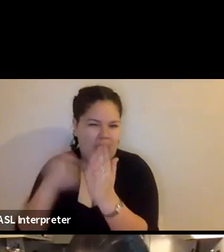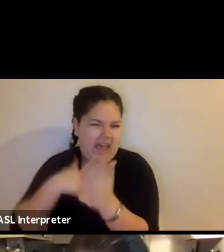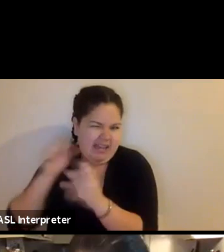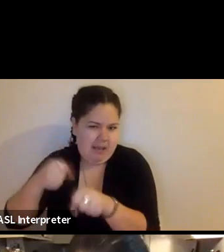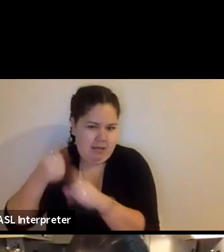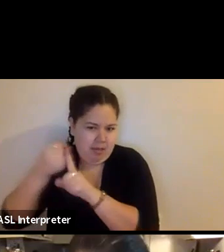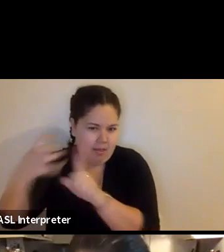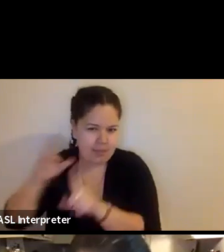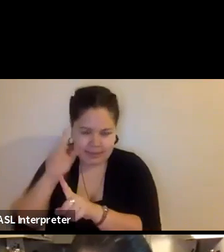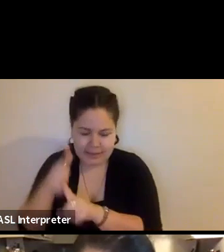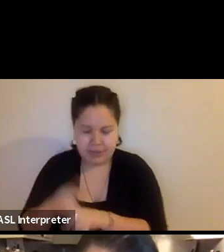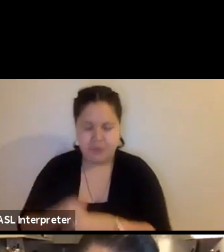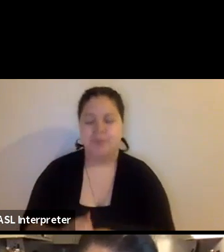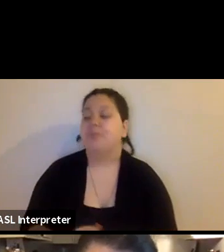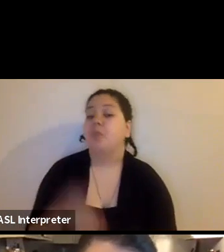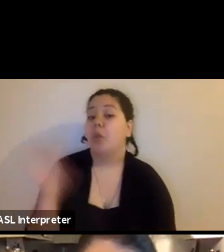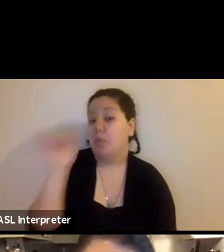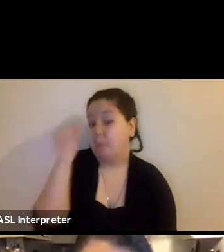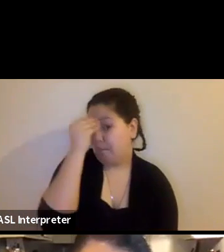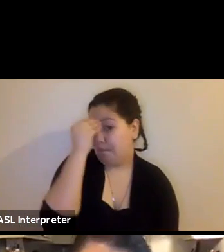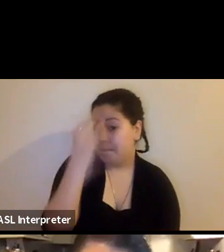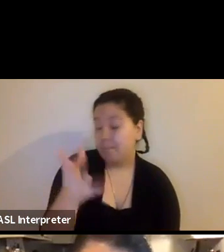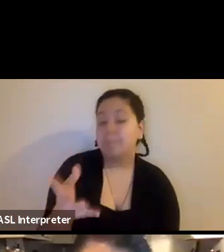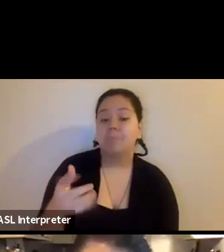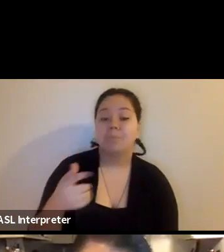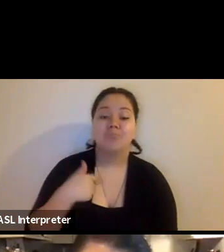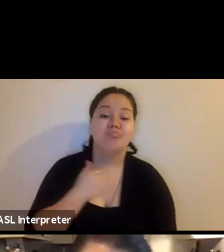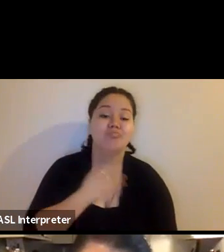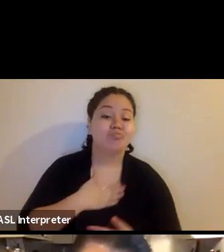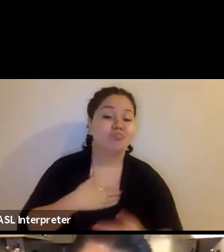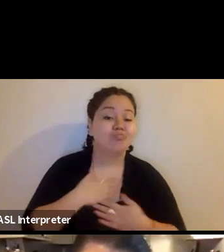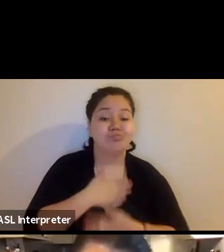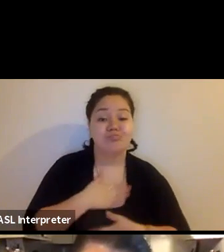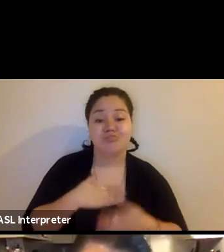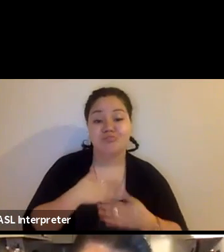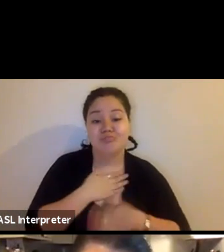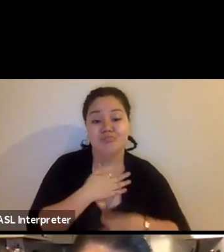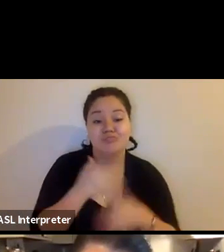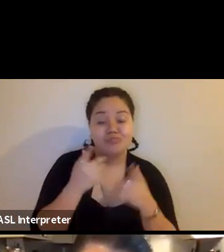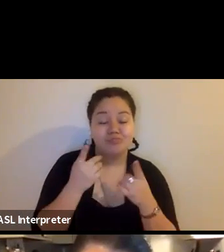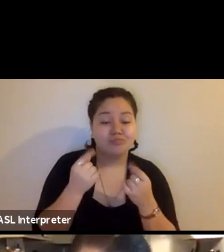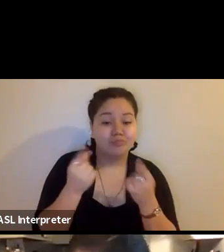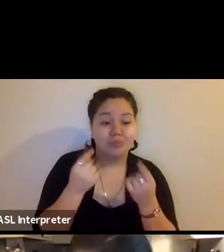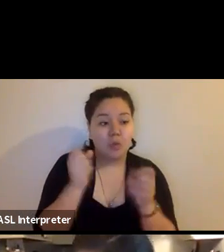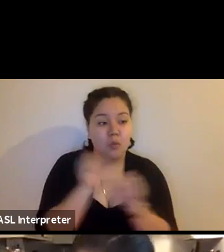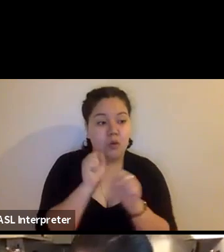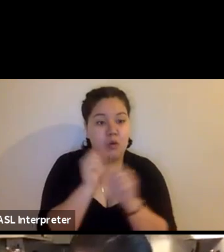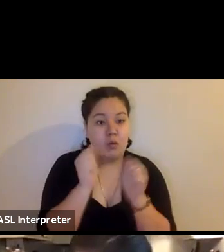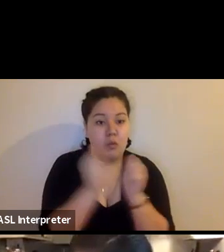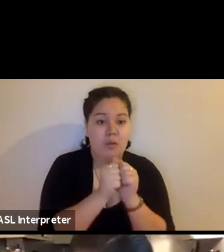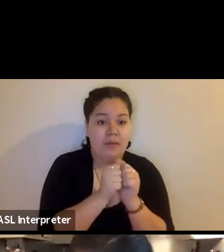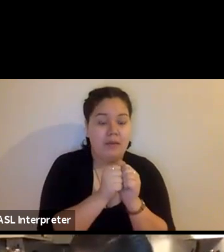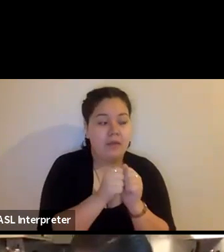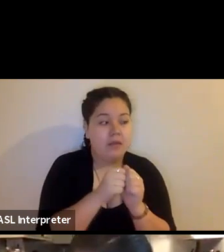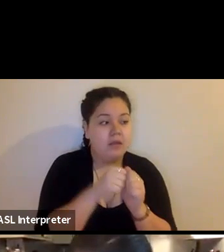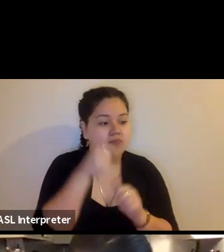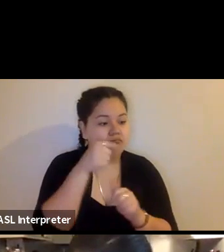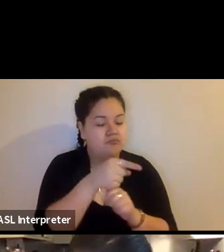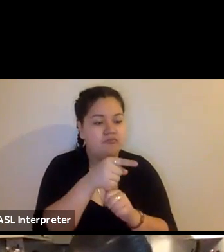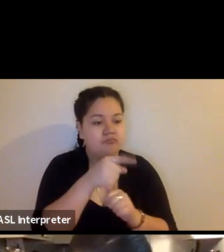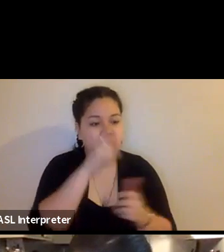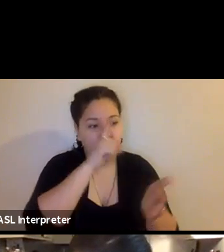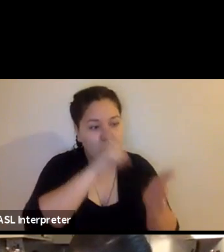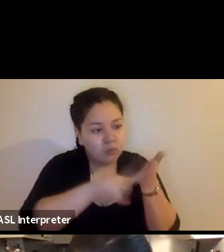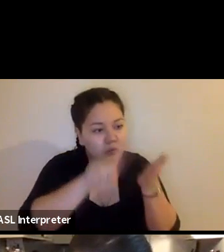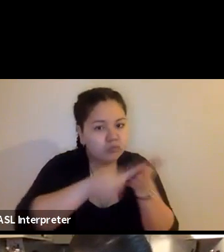I also have a guilty pleasure, which is working with First Story, Dagaranto, where we research and give Indigenous